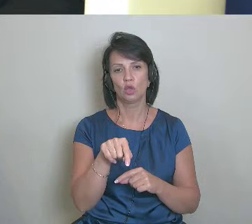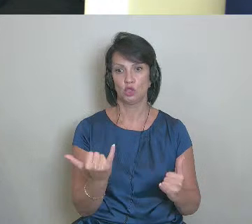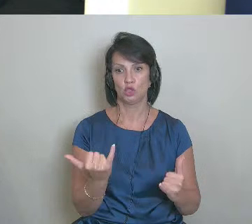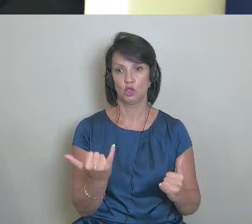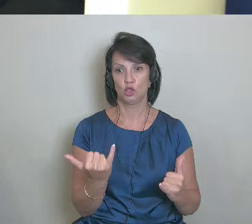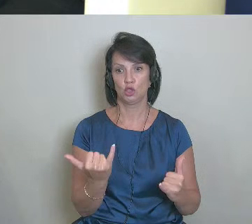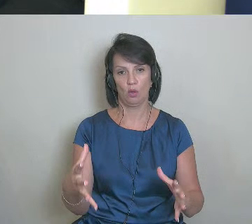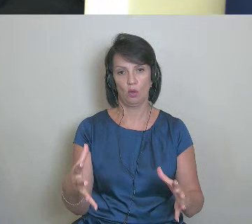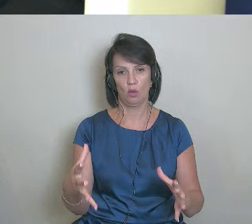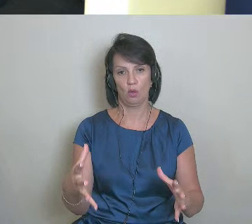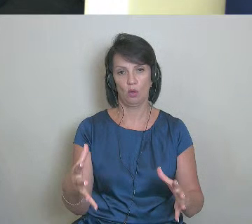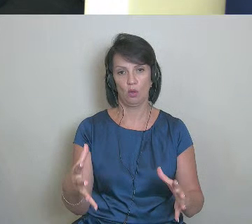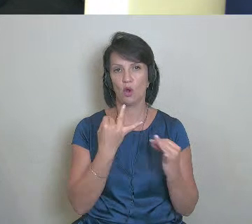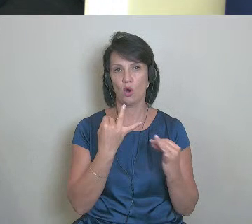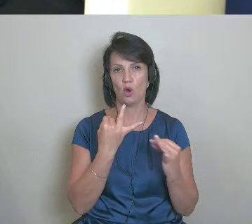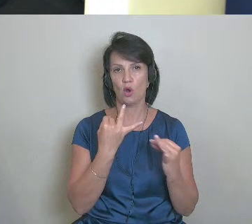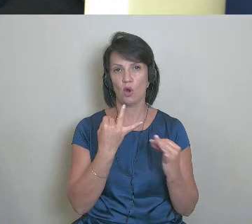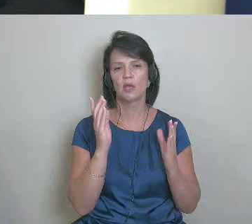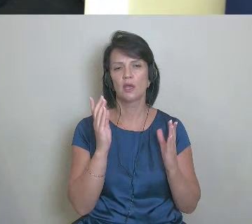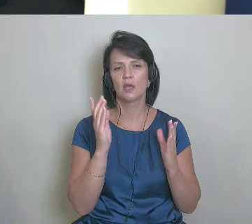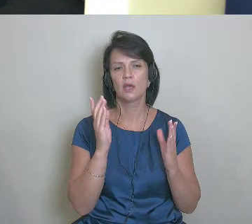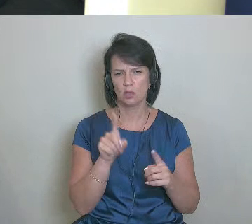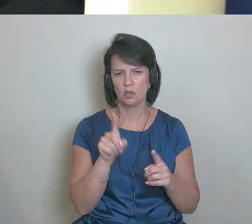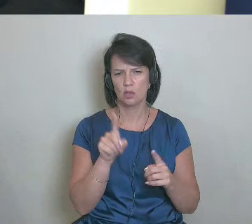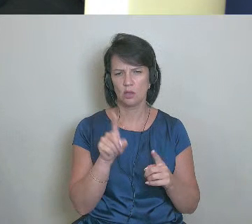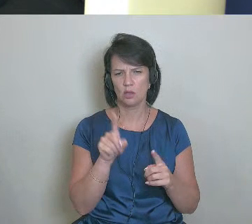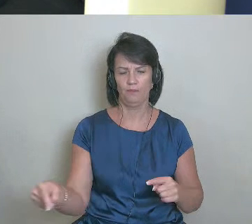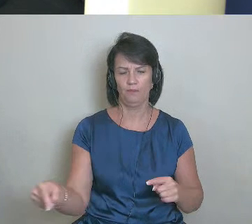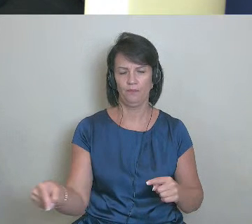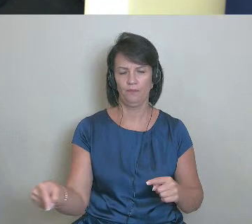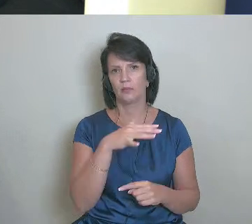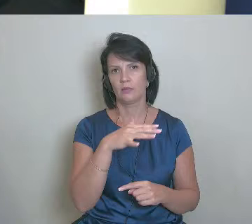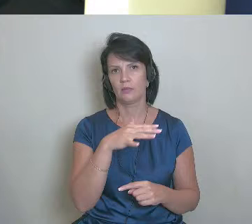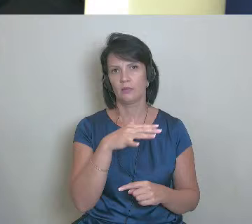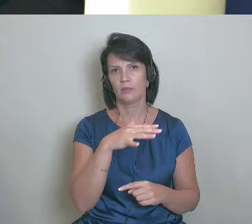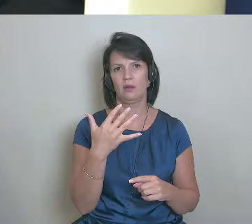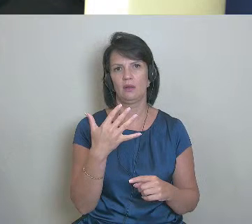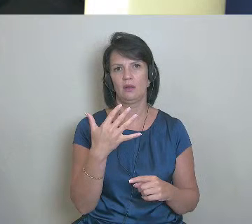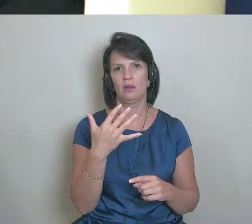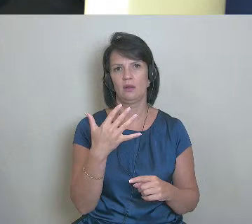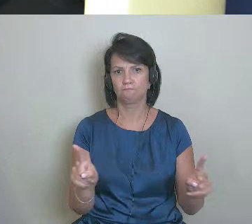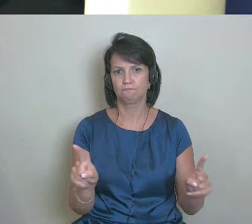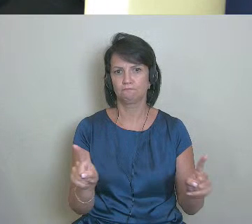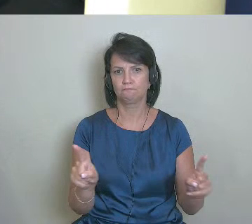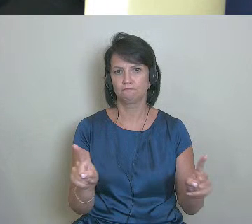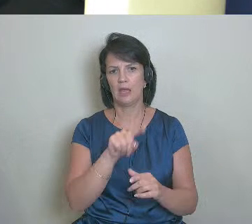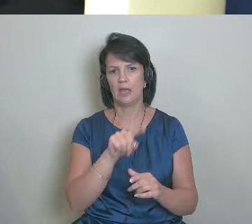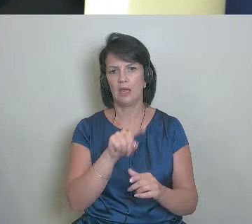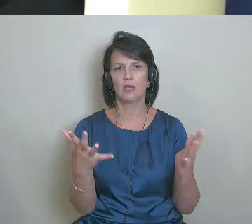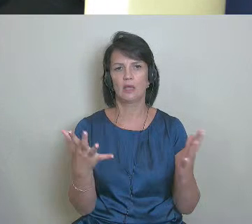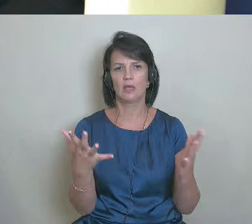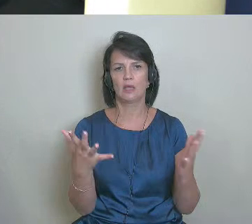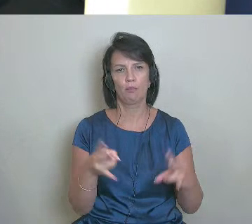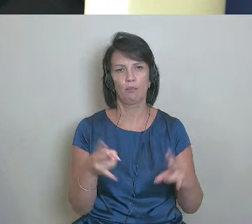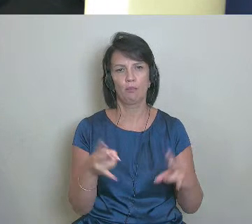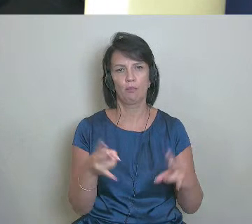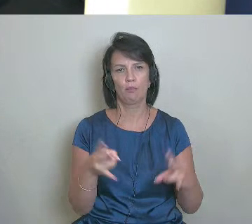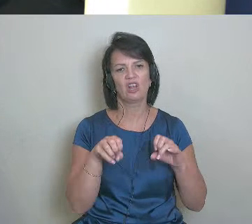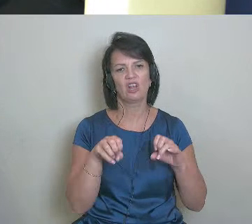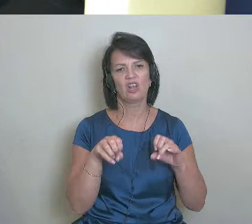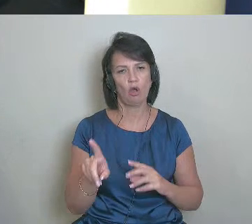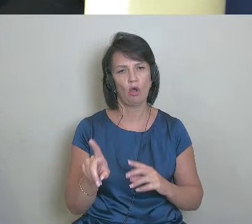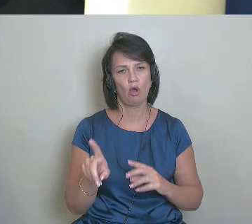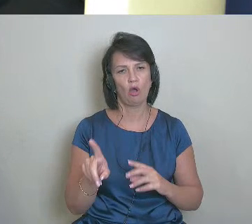election process. And dear colleagues, we enumerated another set of challenges or